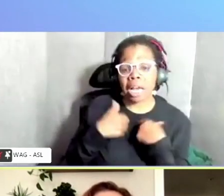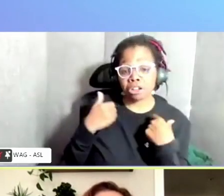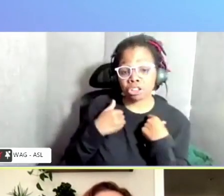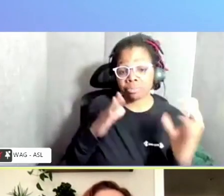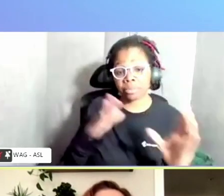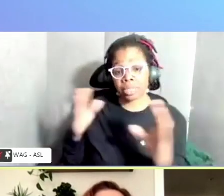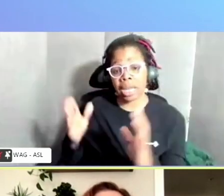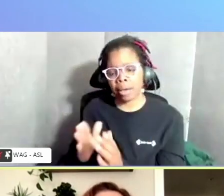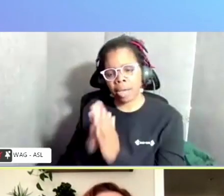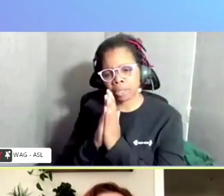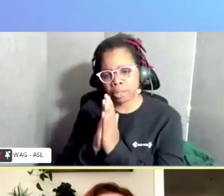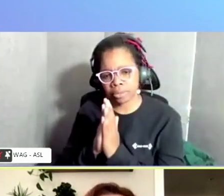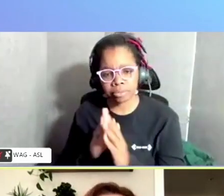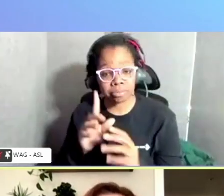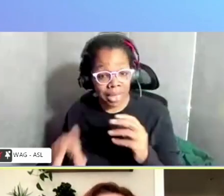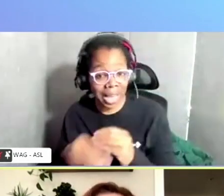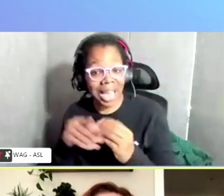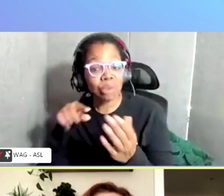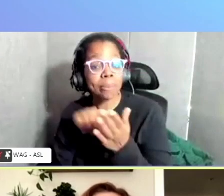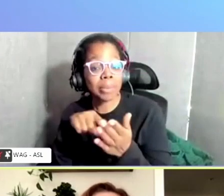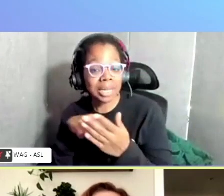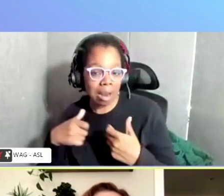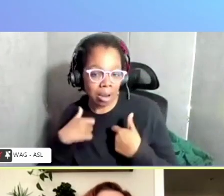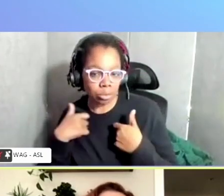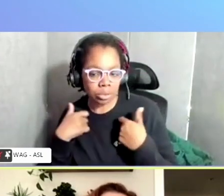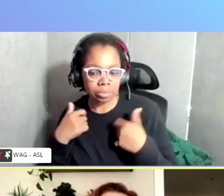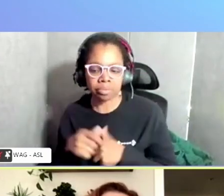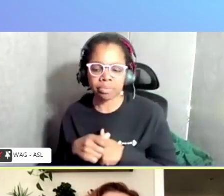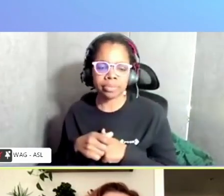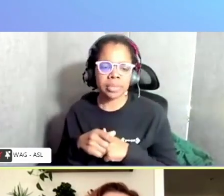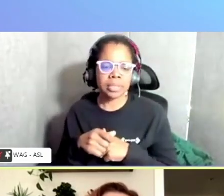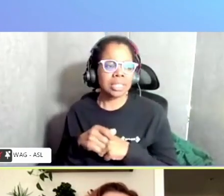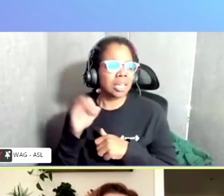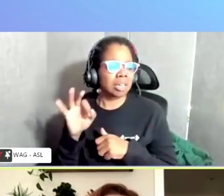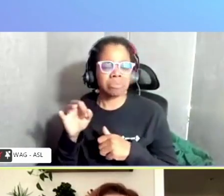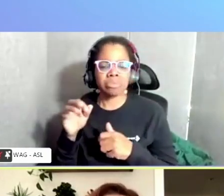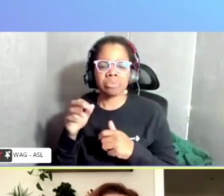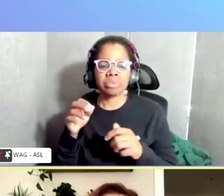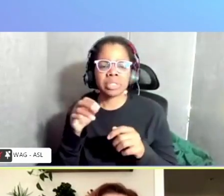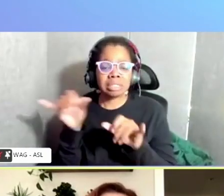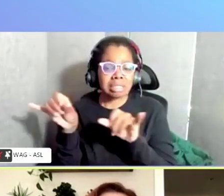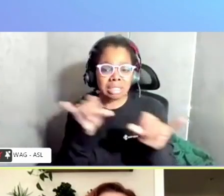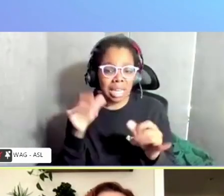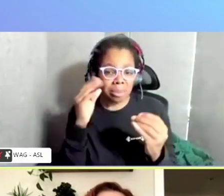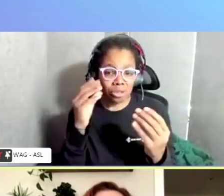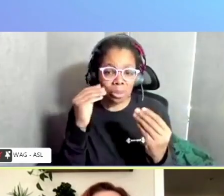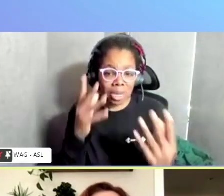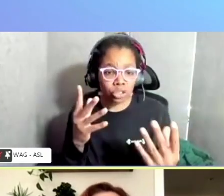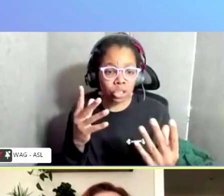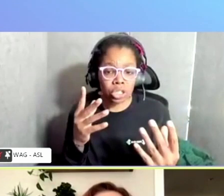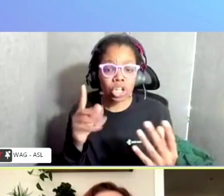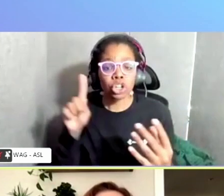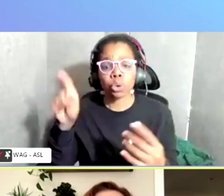asks you to add your billing address. But instead of having to re-enter the same information twice, there's